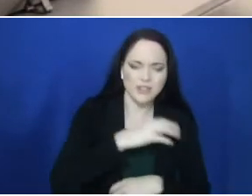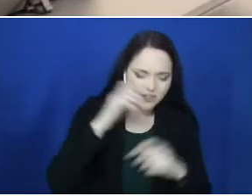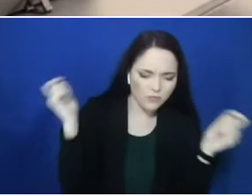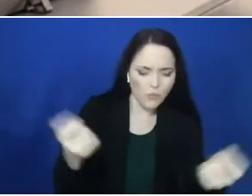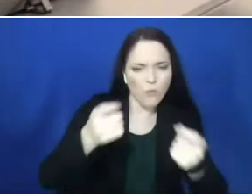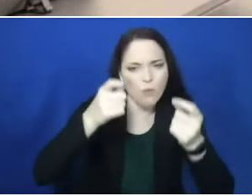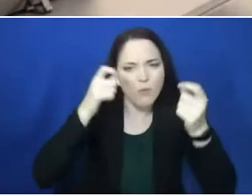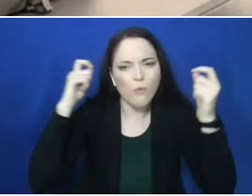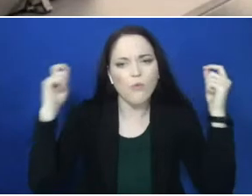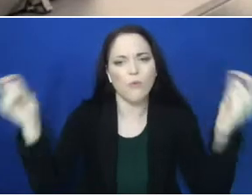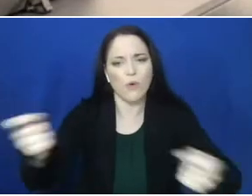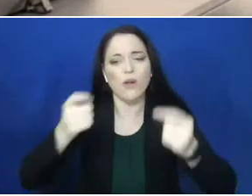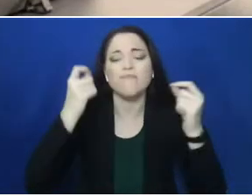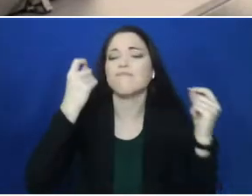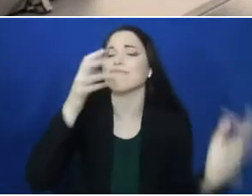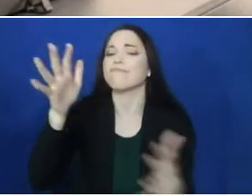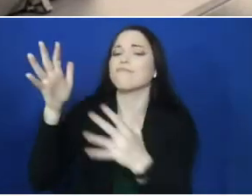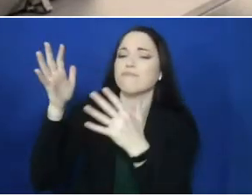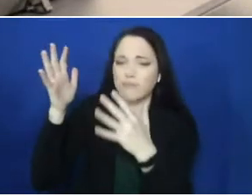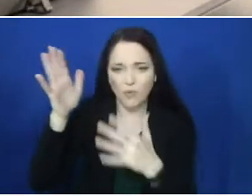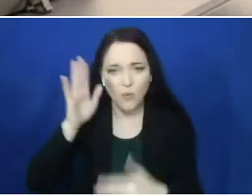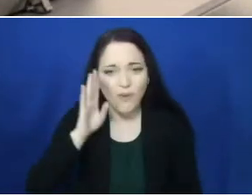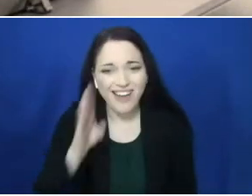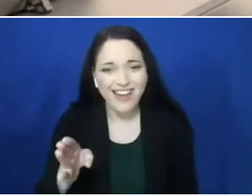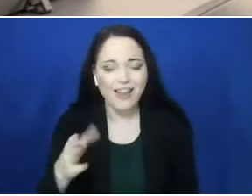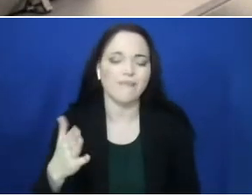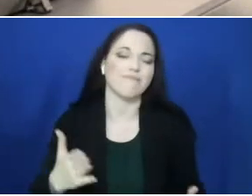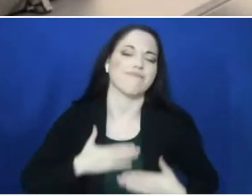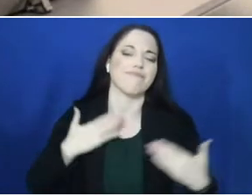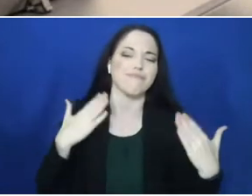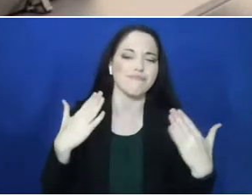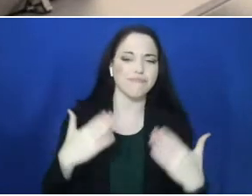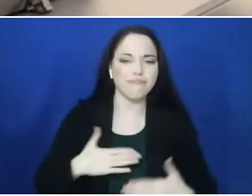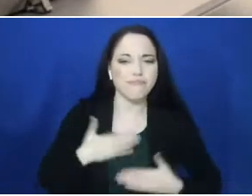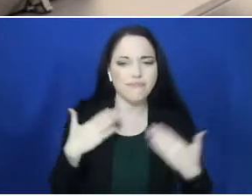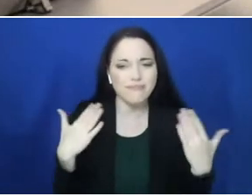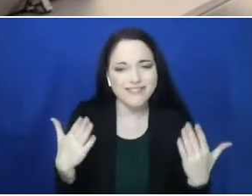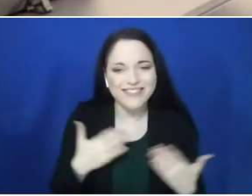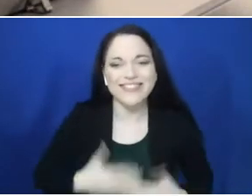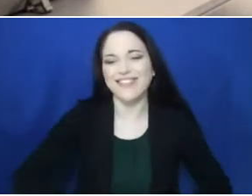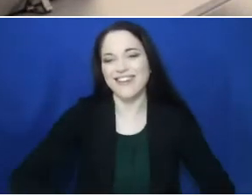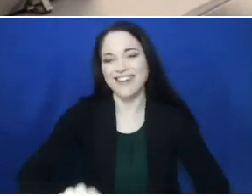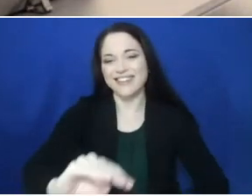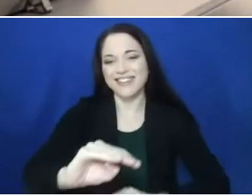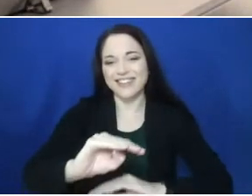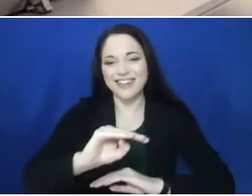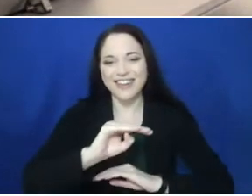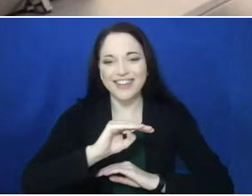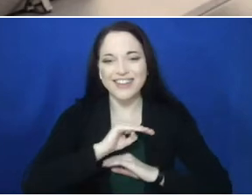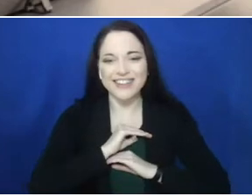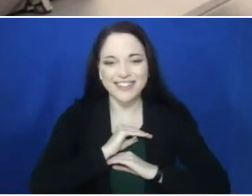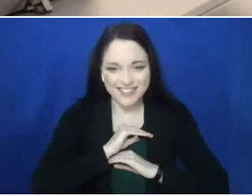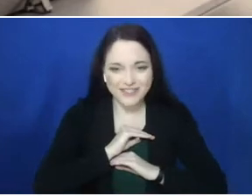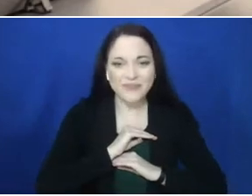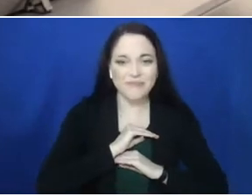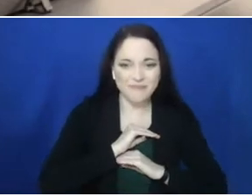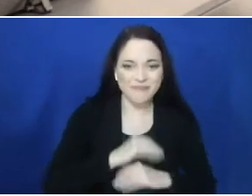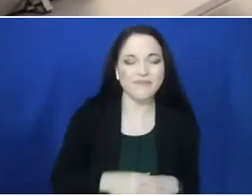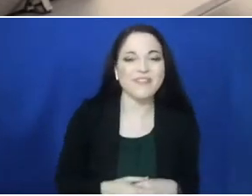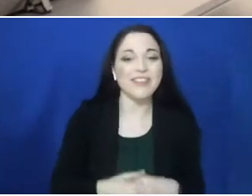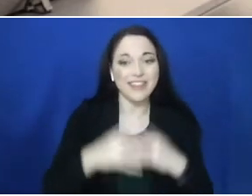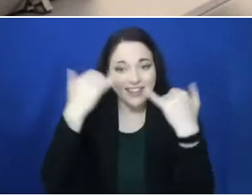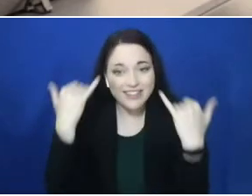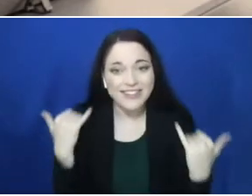We will rejoice and be glad in it, and be glad in it. This is the